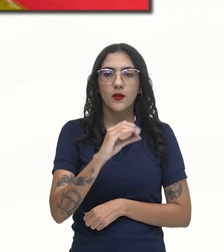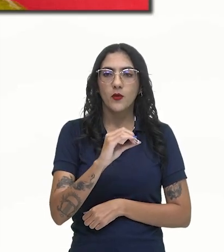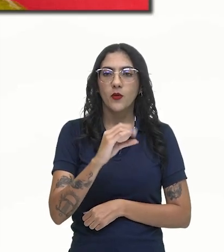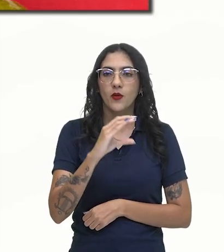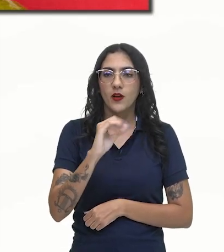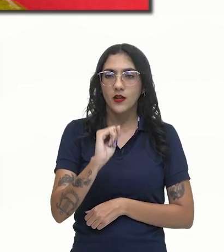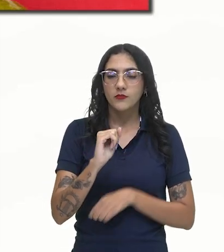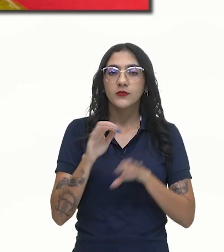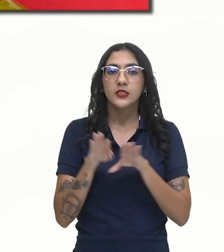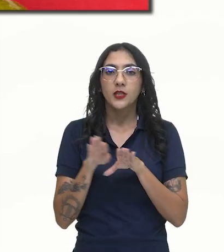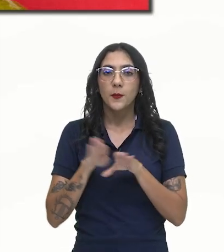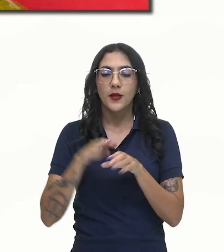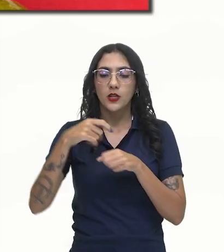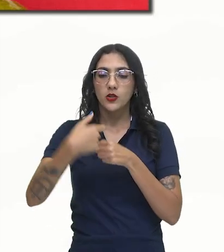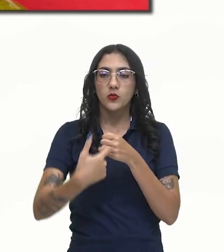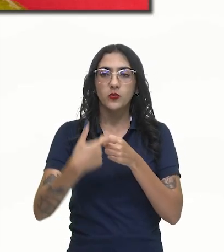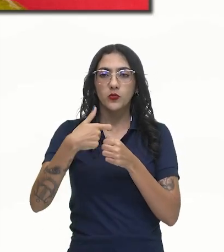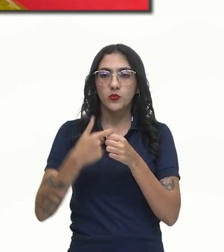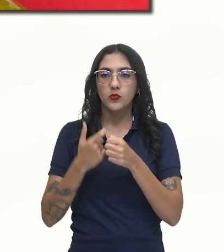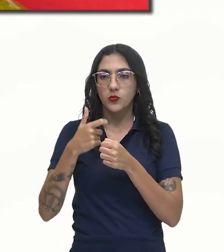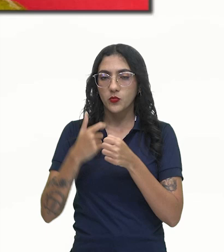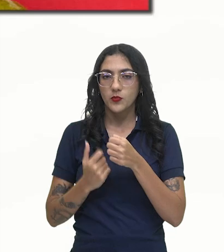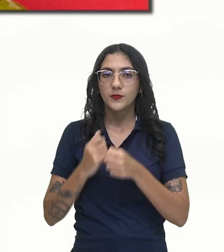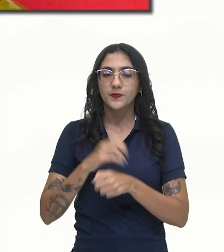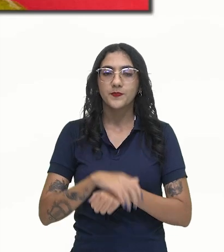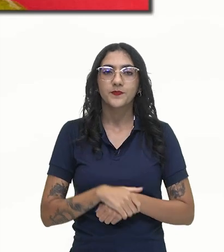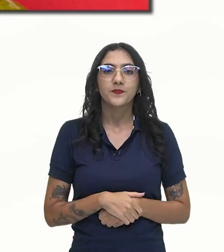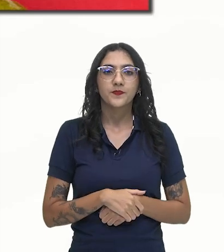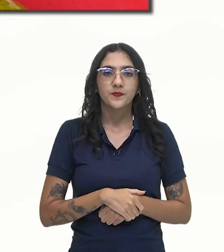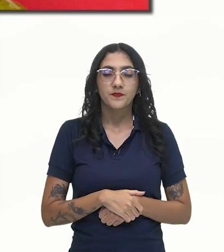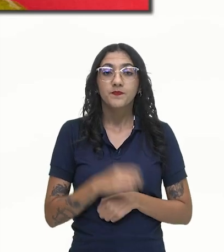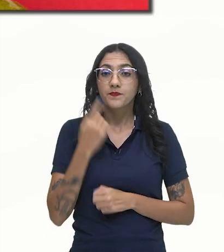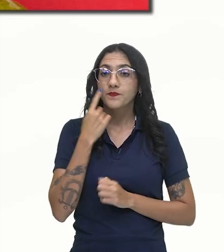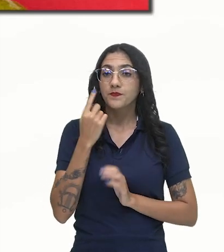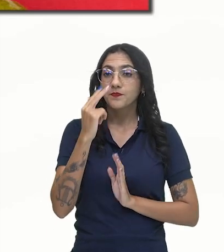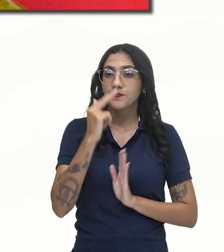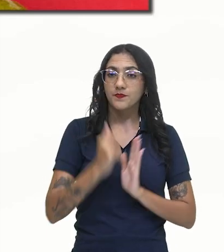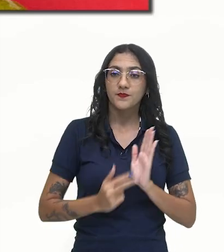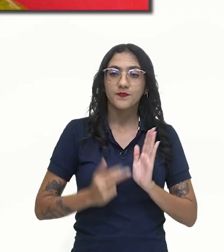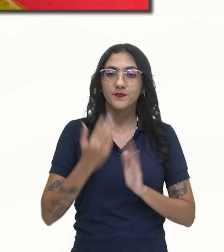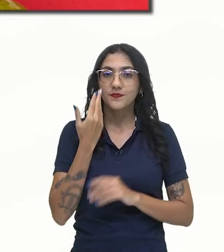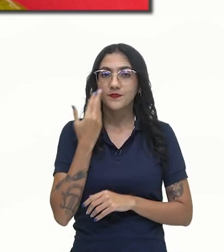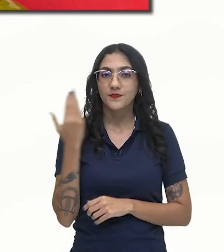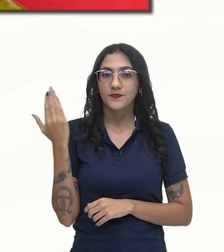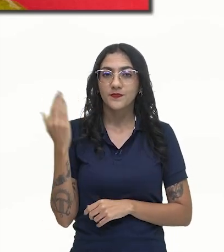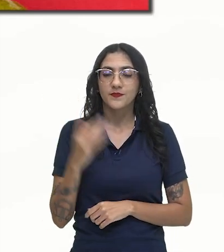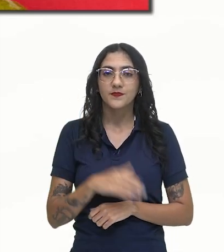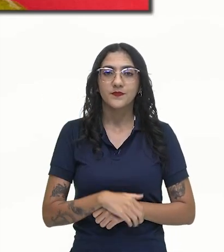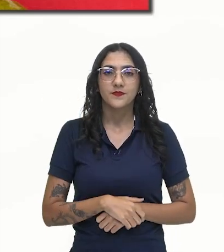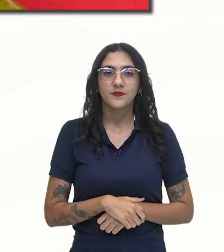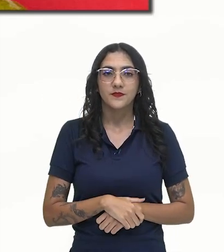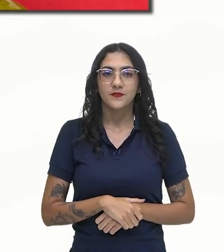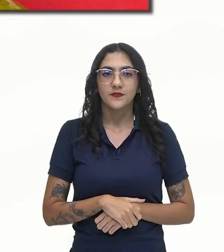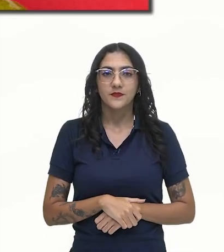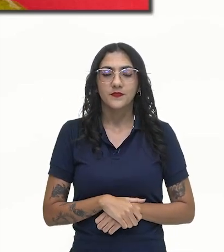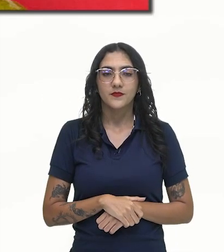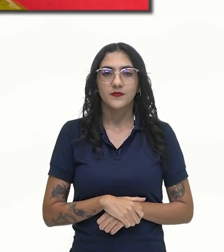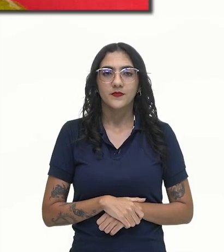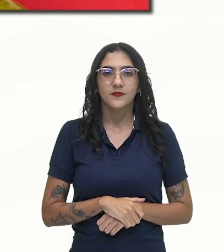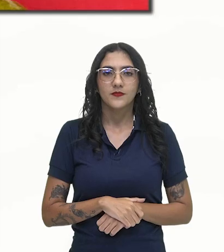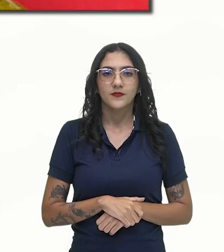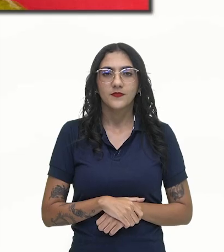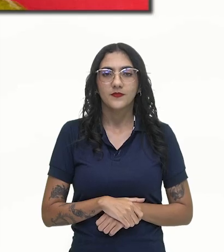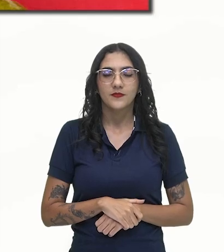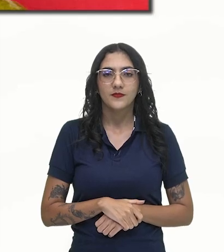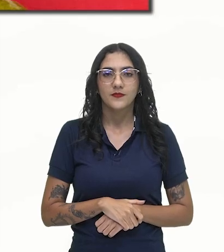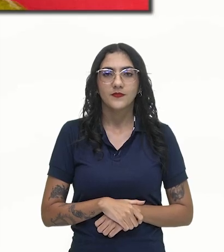como a palavra tucumã. Tapioca is the starch extracted from cassava,